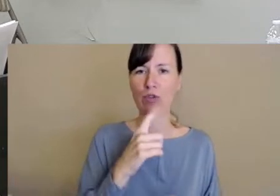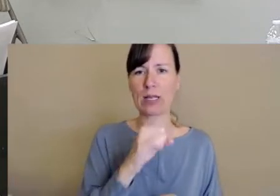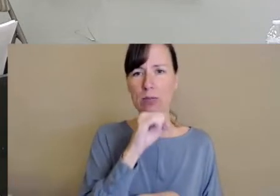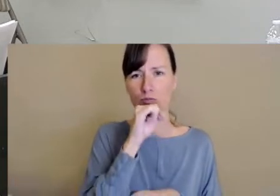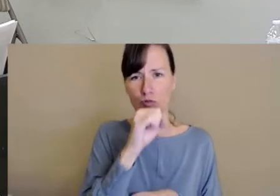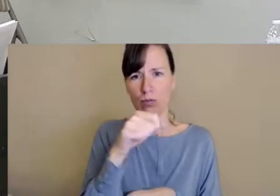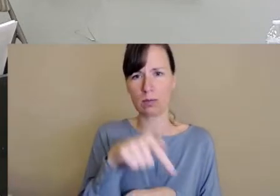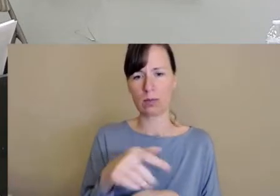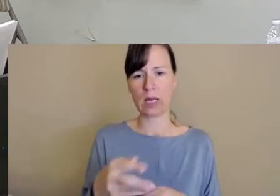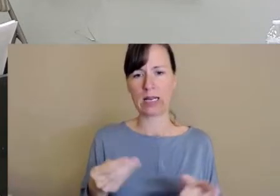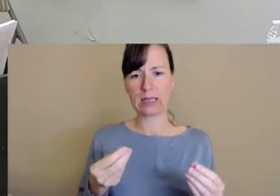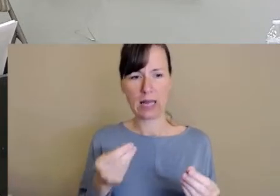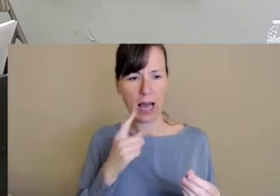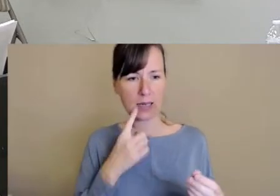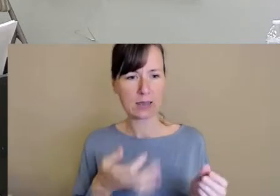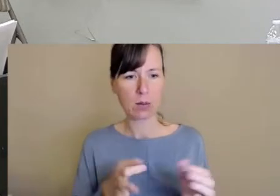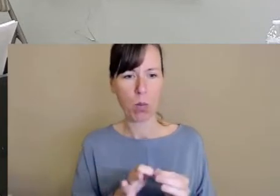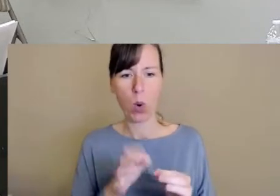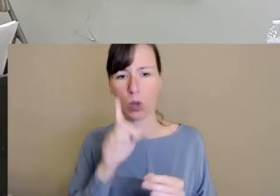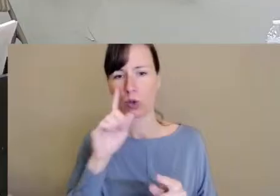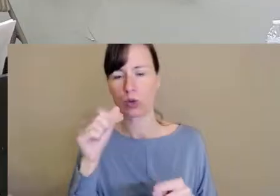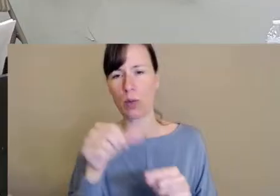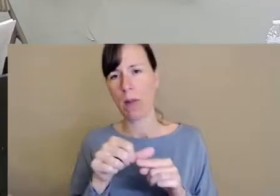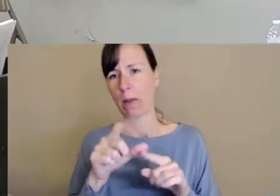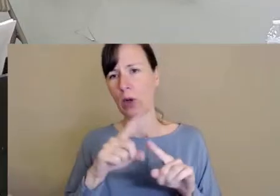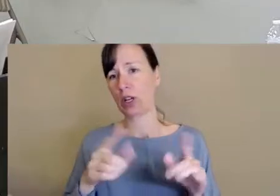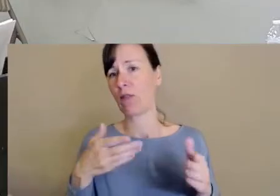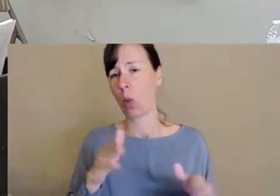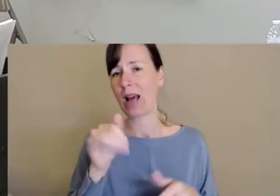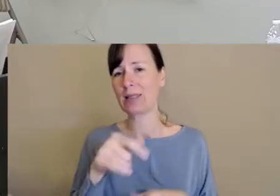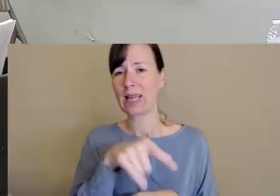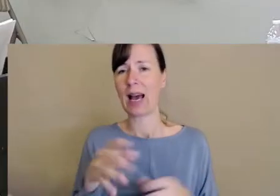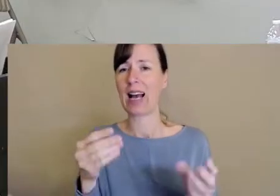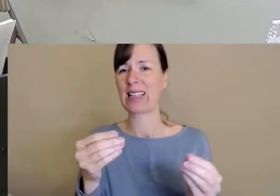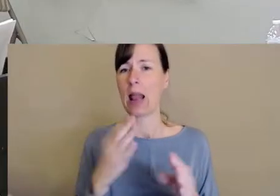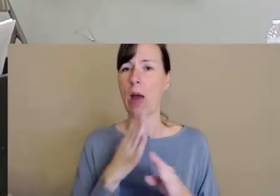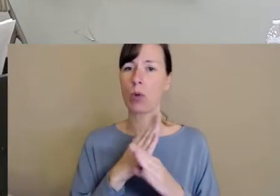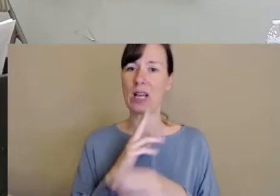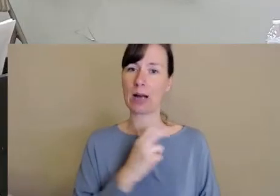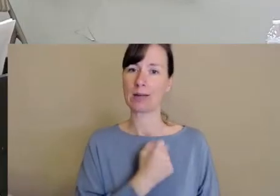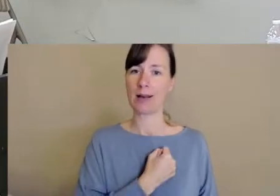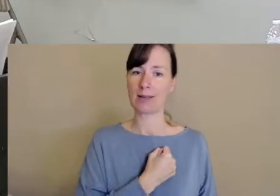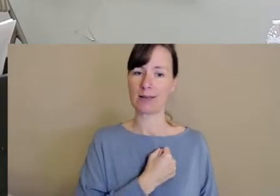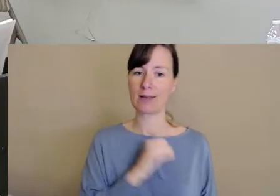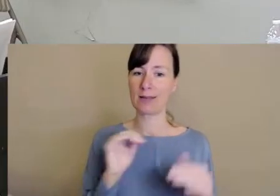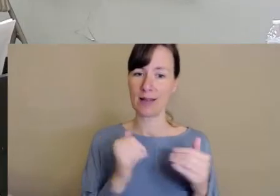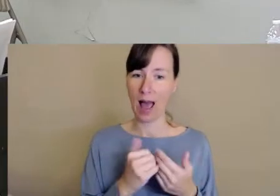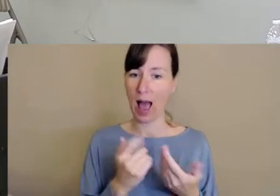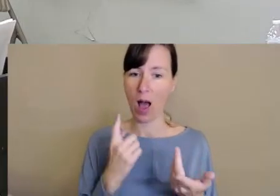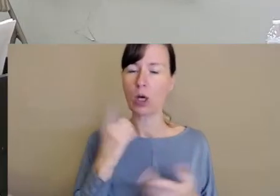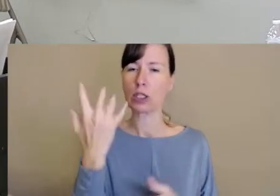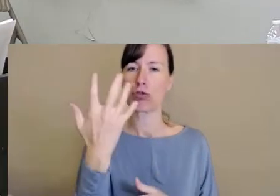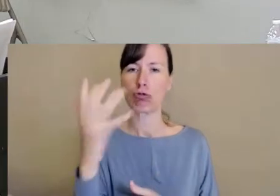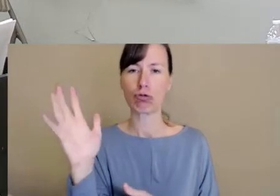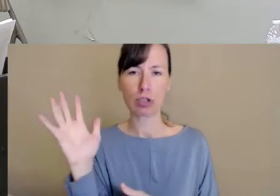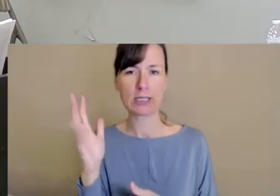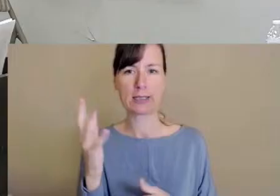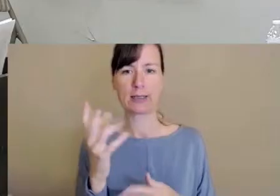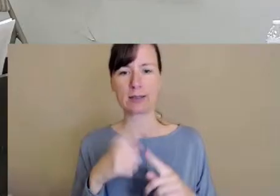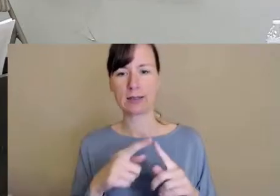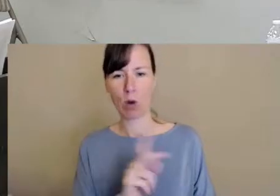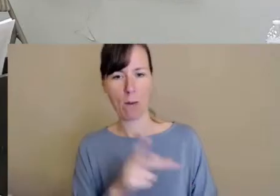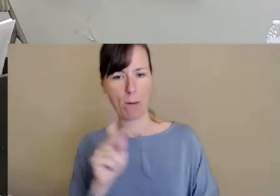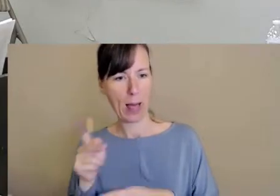vegetation actively reduce air and noise pollution. They intercept polluted runoff from the natural seeps and springs along